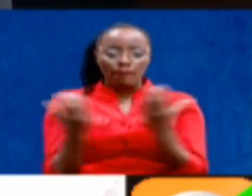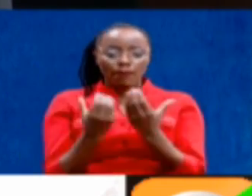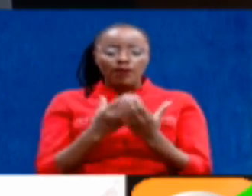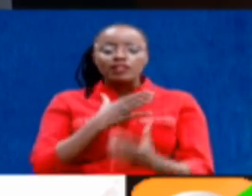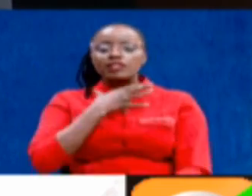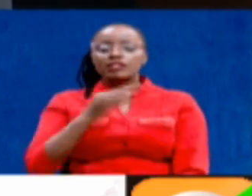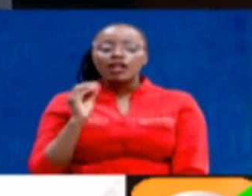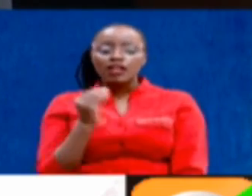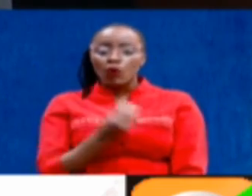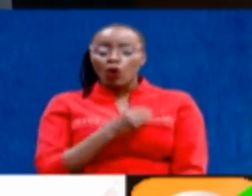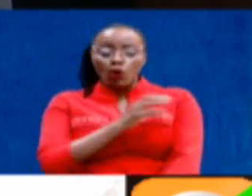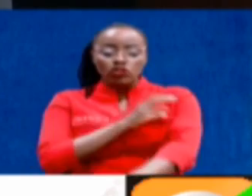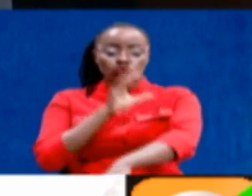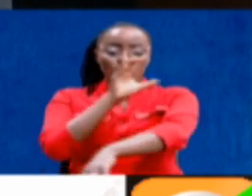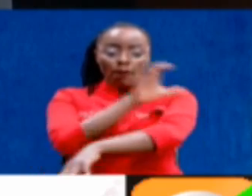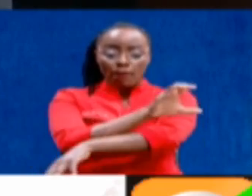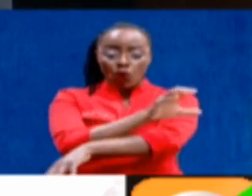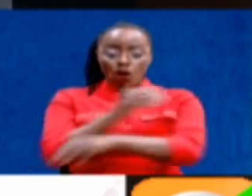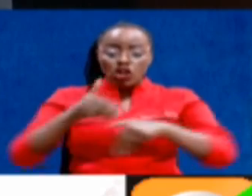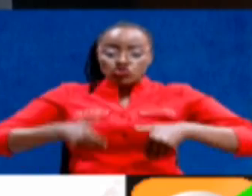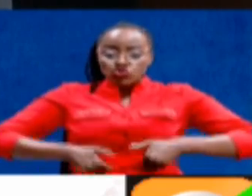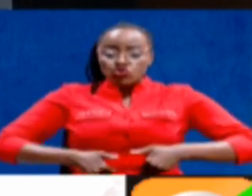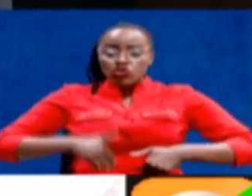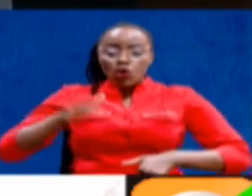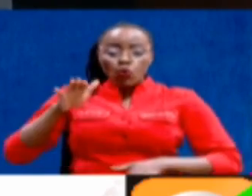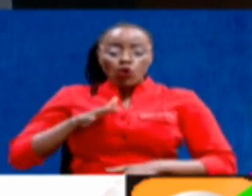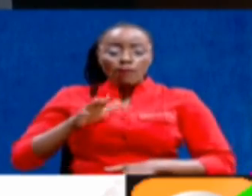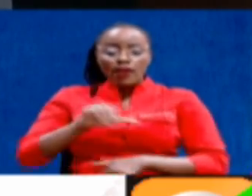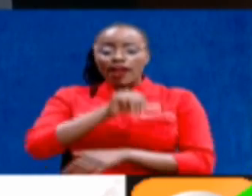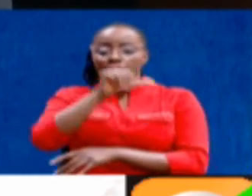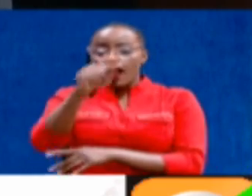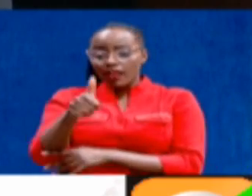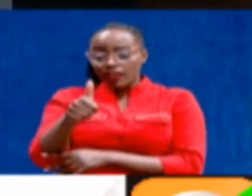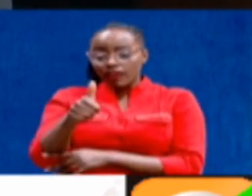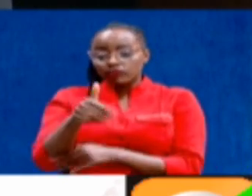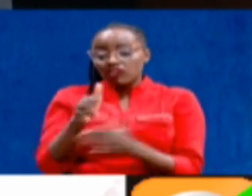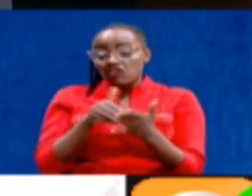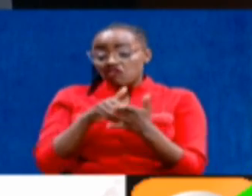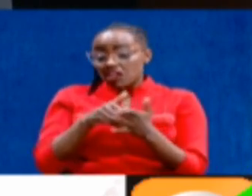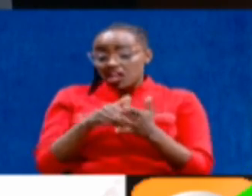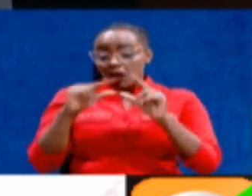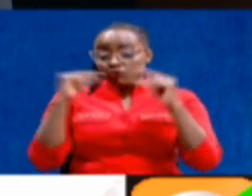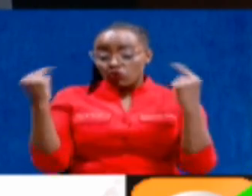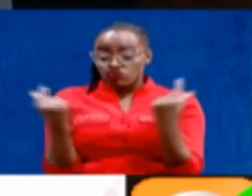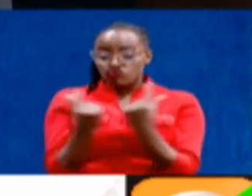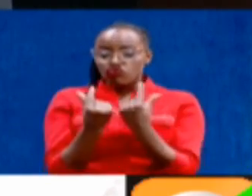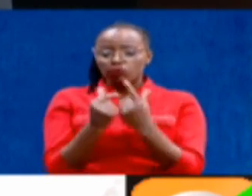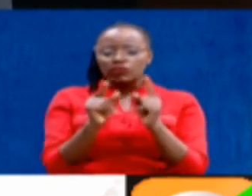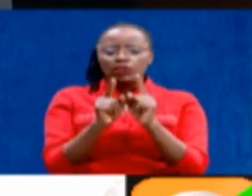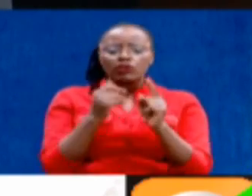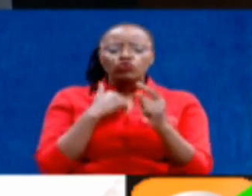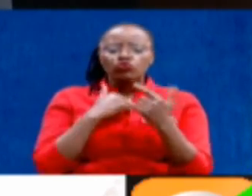our desire to empower the youth, women, and other disadvantaged groups, to raise Kenya's voice.